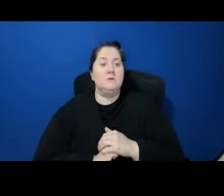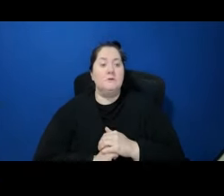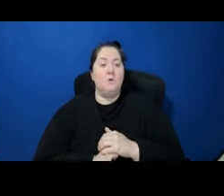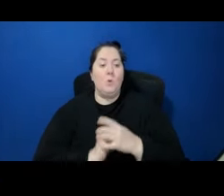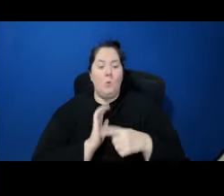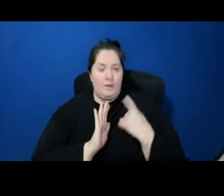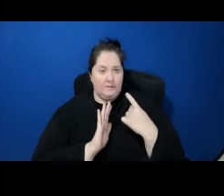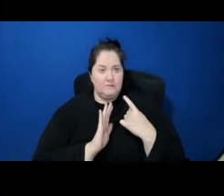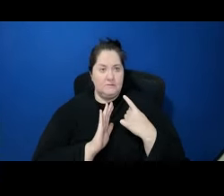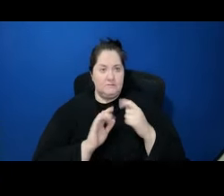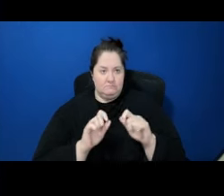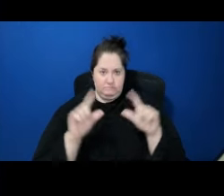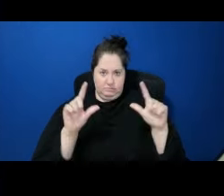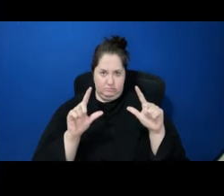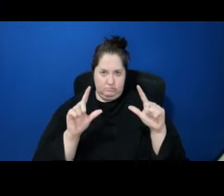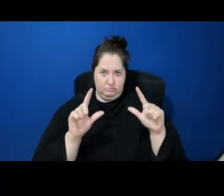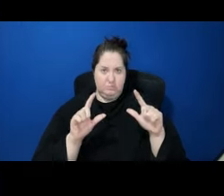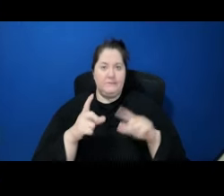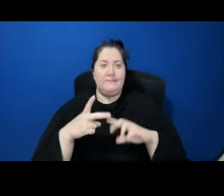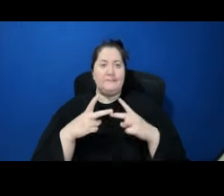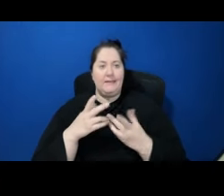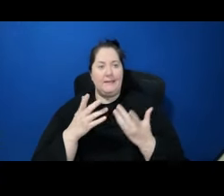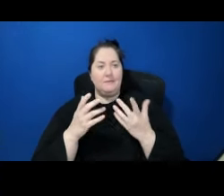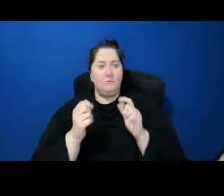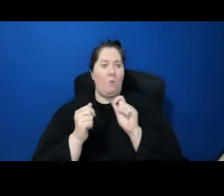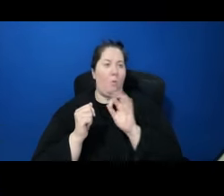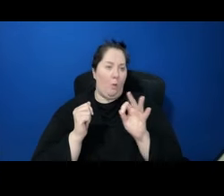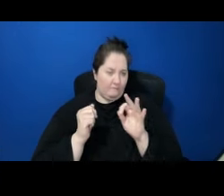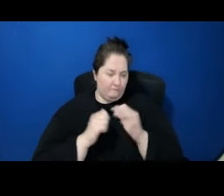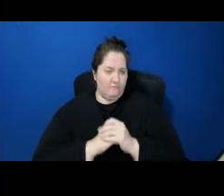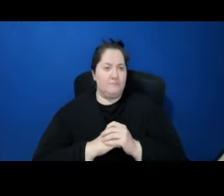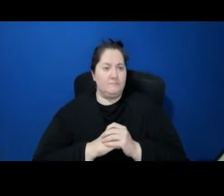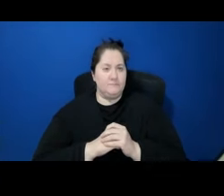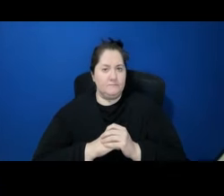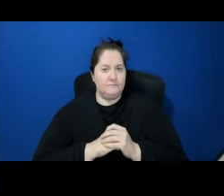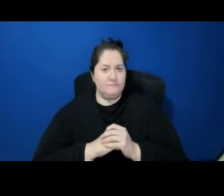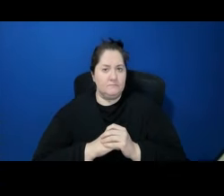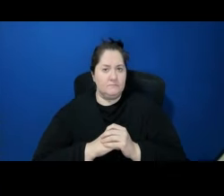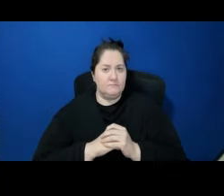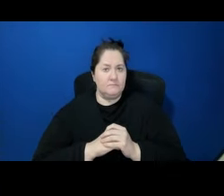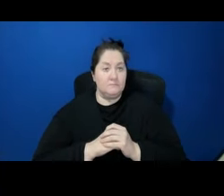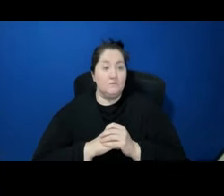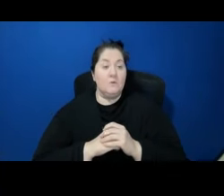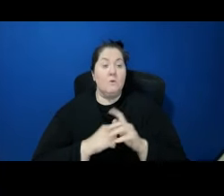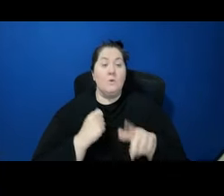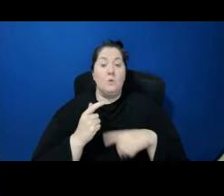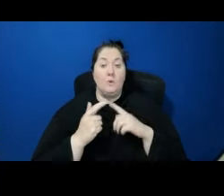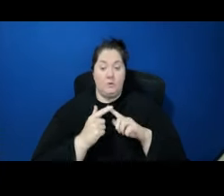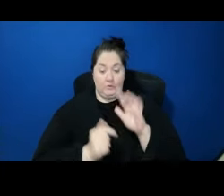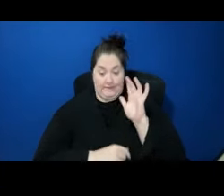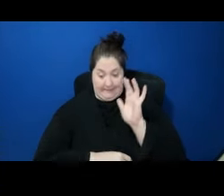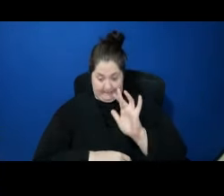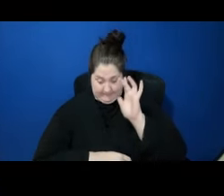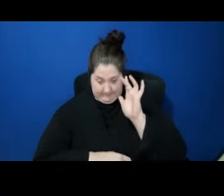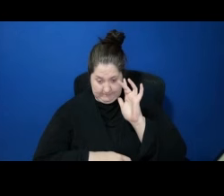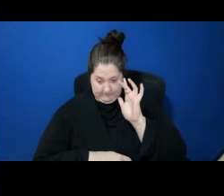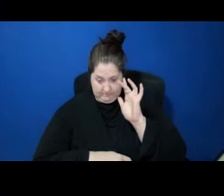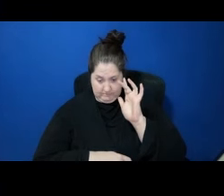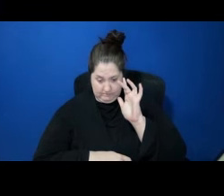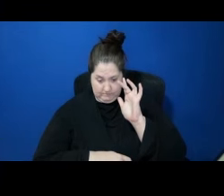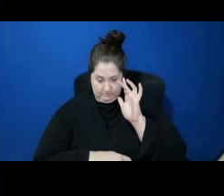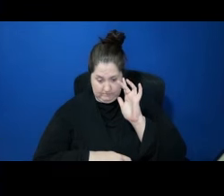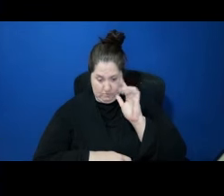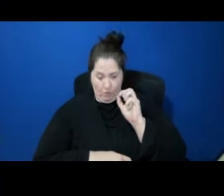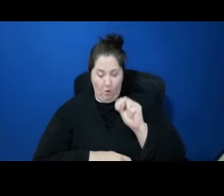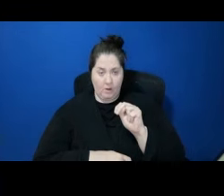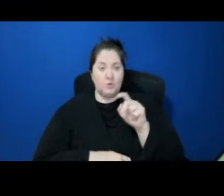once, it will turn it on, click on it again, it will turn the Q&A interface off. But once you have clicked on it to, once it's on,